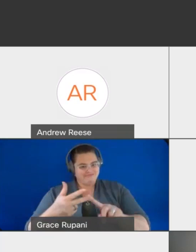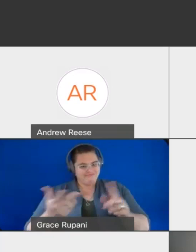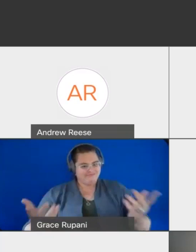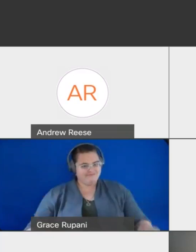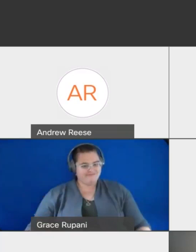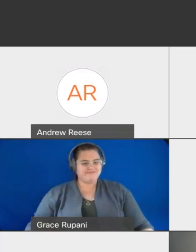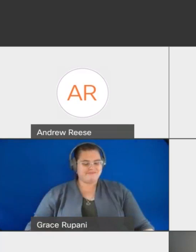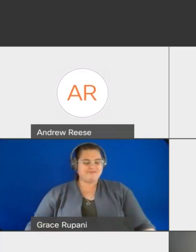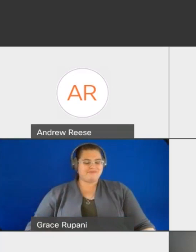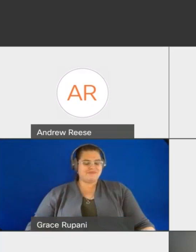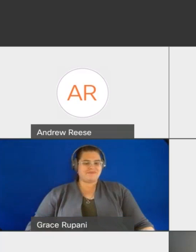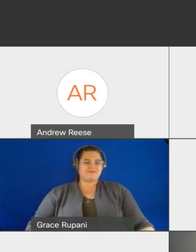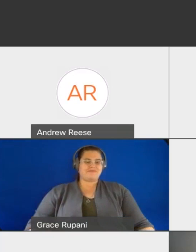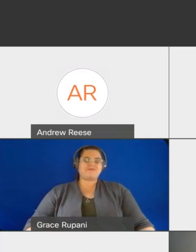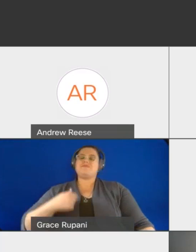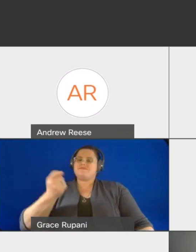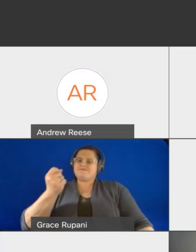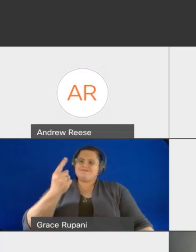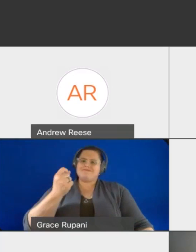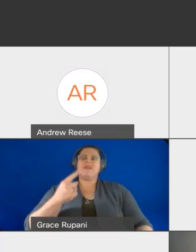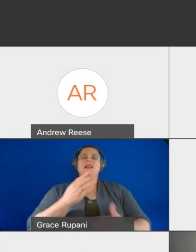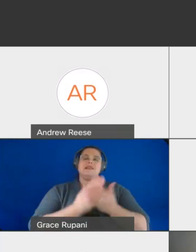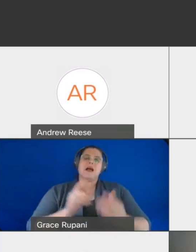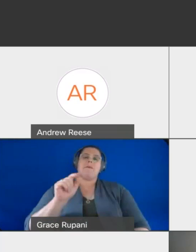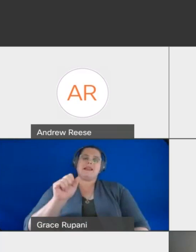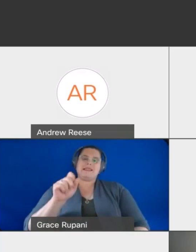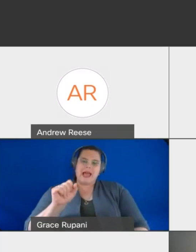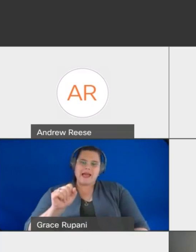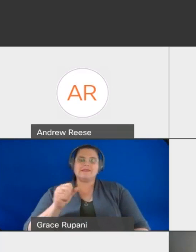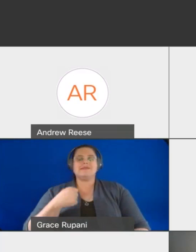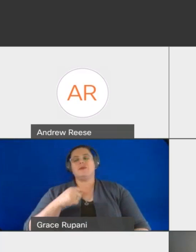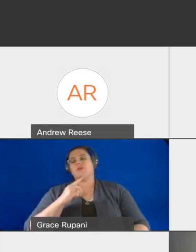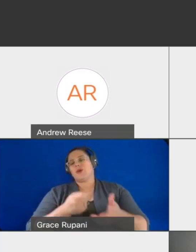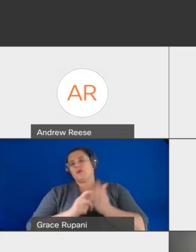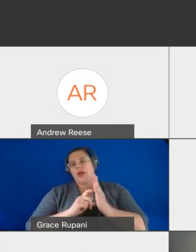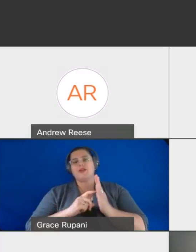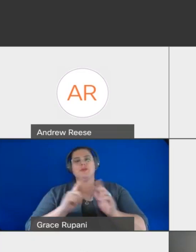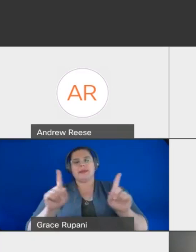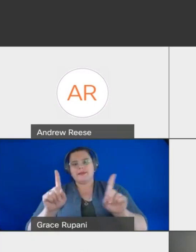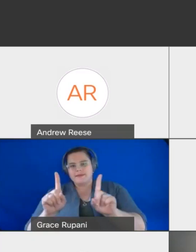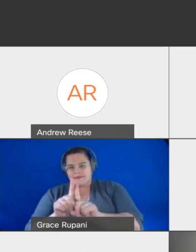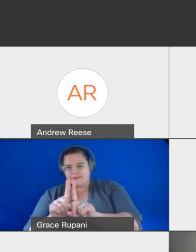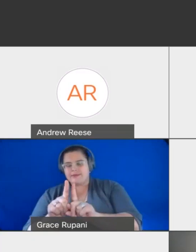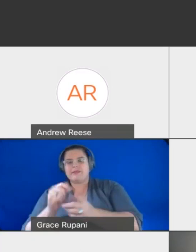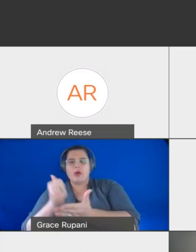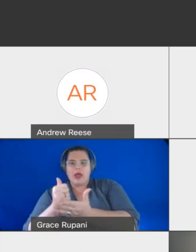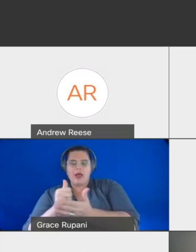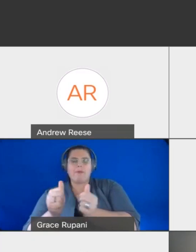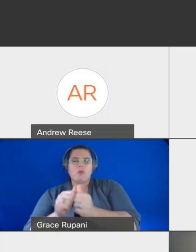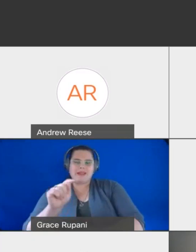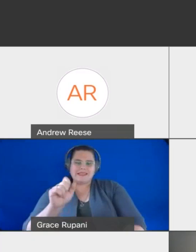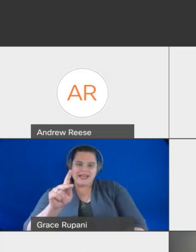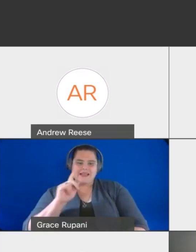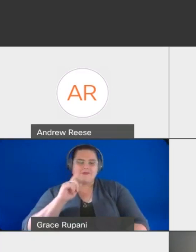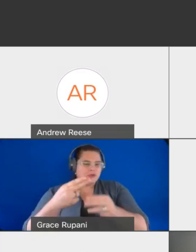tasks that a staff needs to perform where they need to be right up next to the person they're helping with that task. And certainly that makes sense, and that reinforces